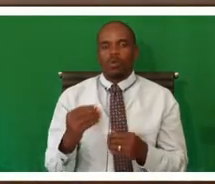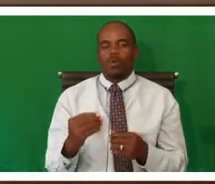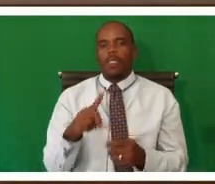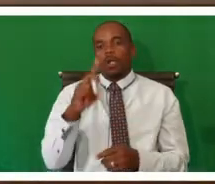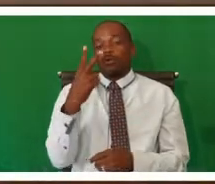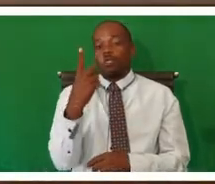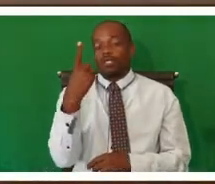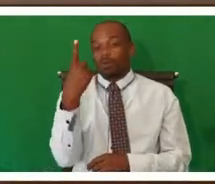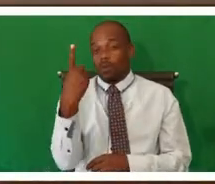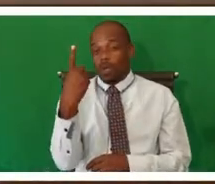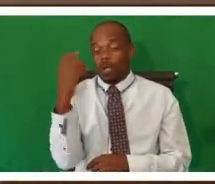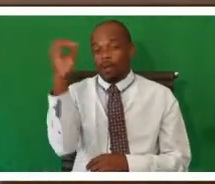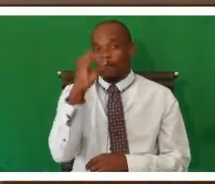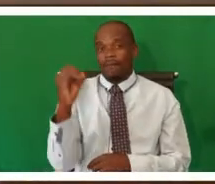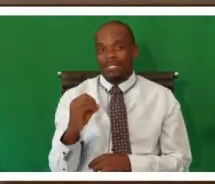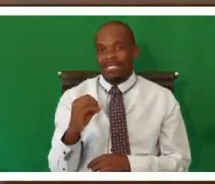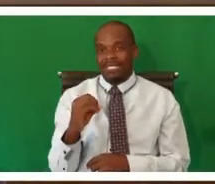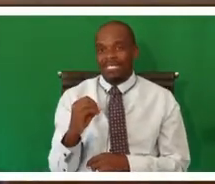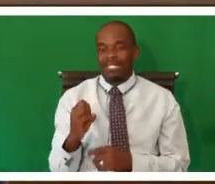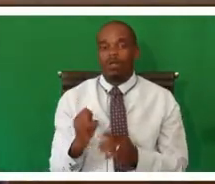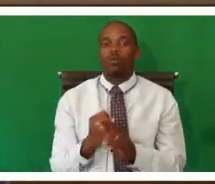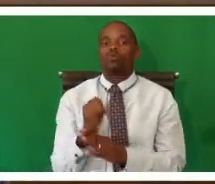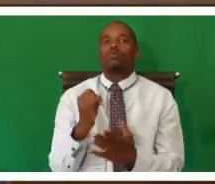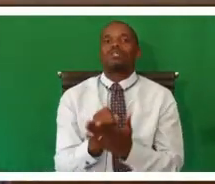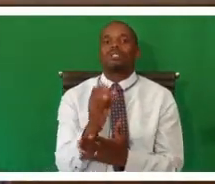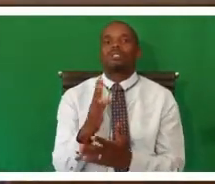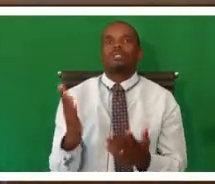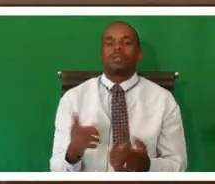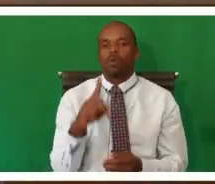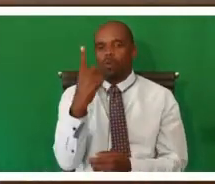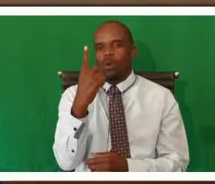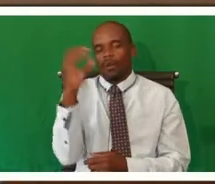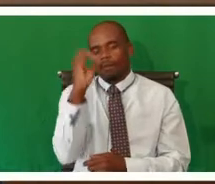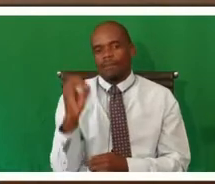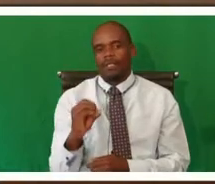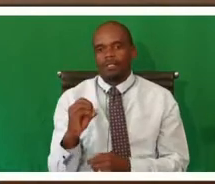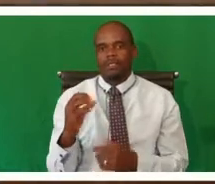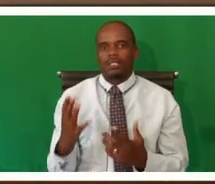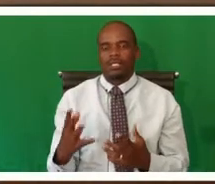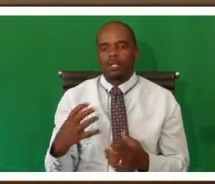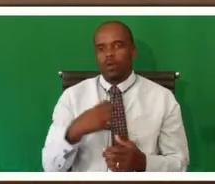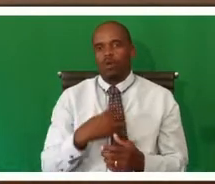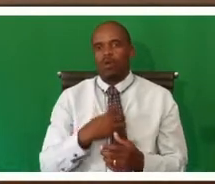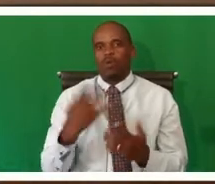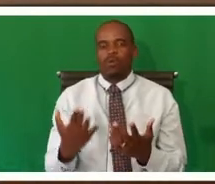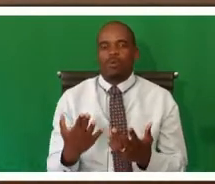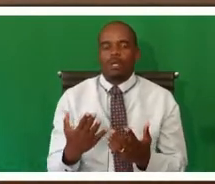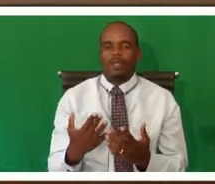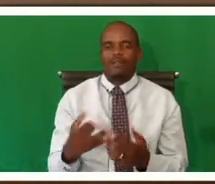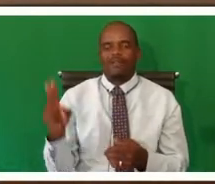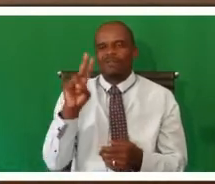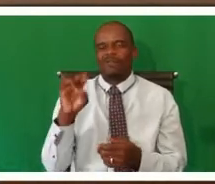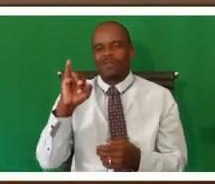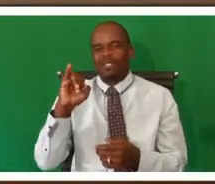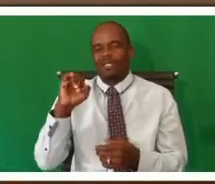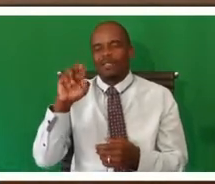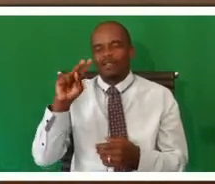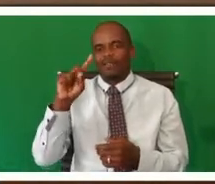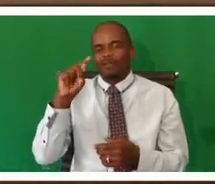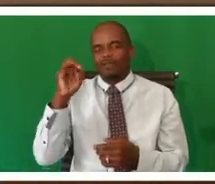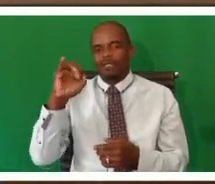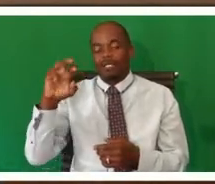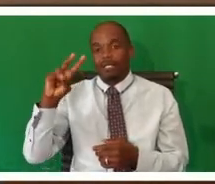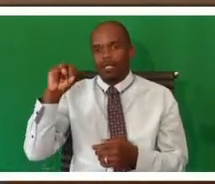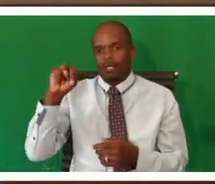21% women, 1% owned by military veterans, and other 1%